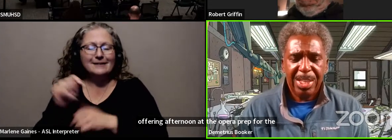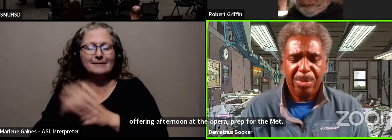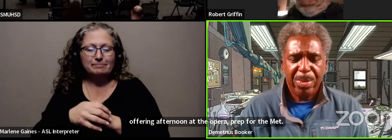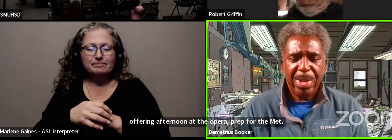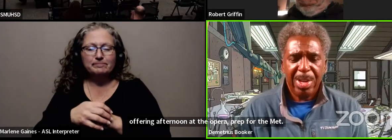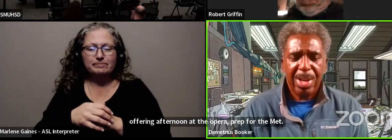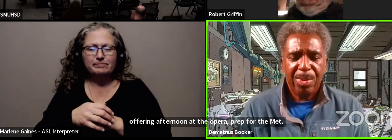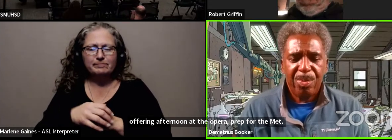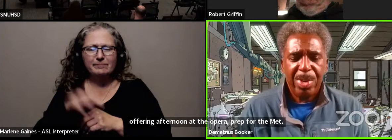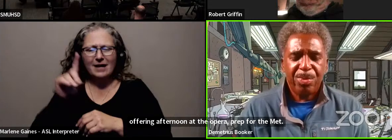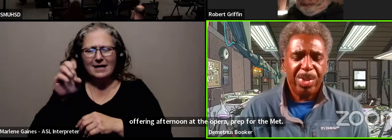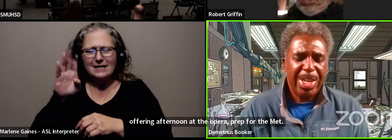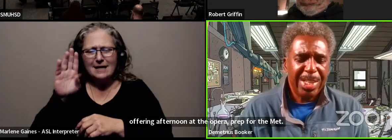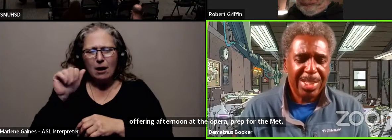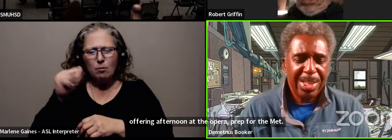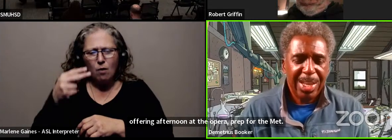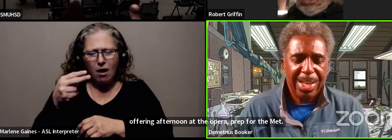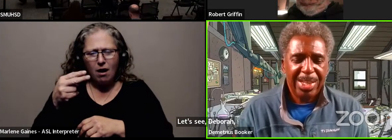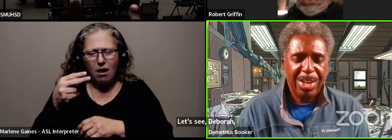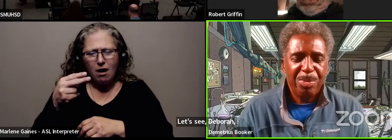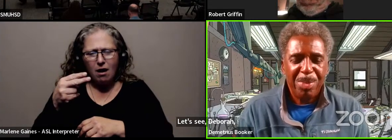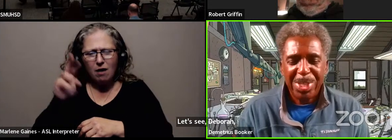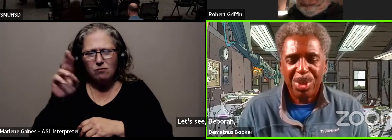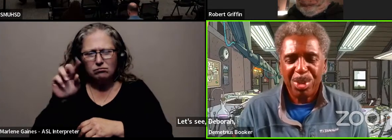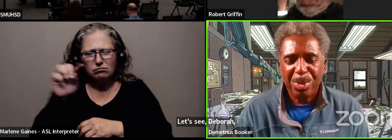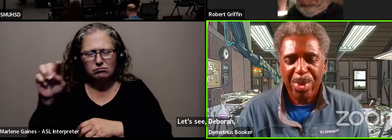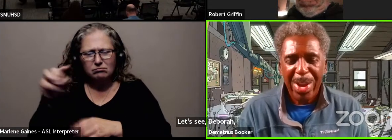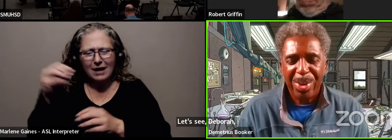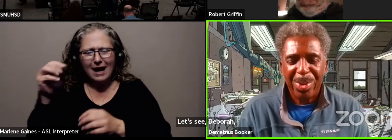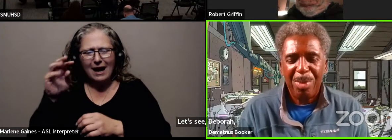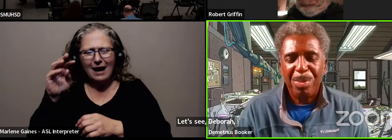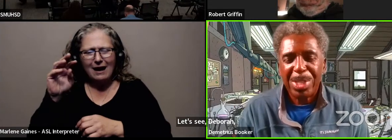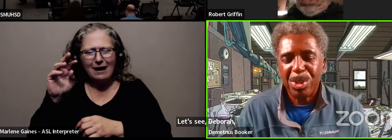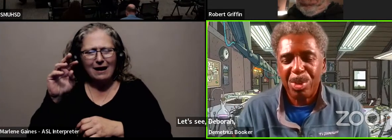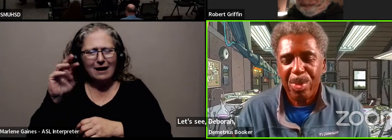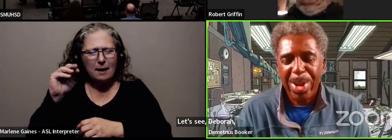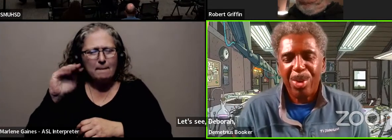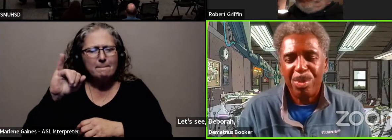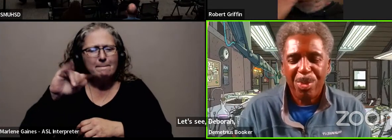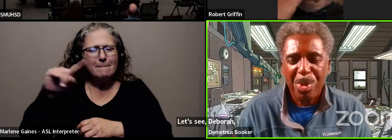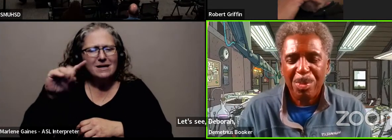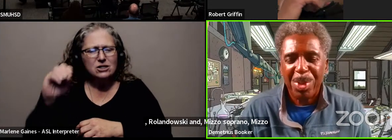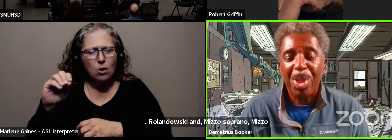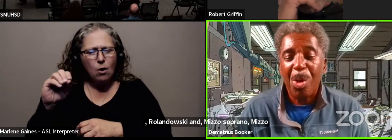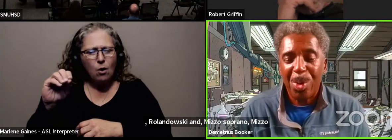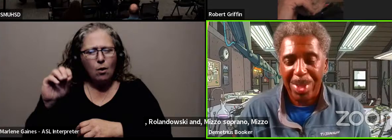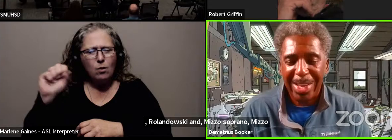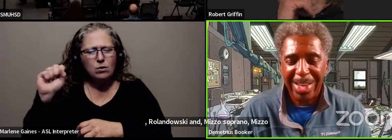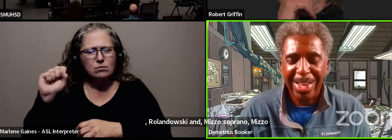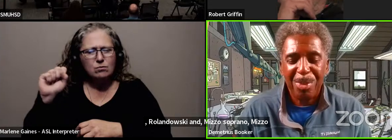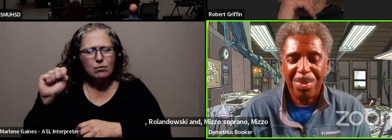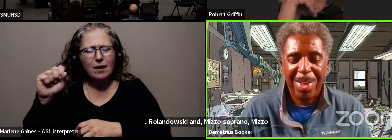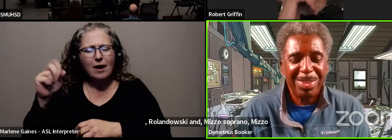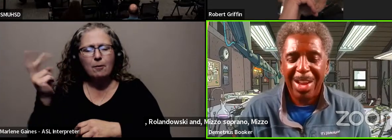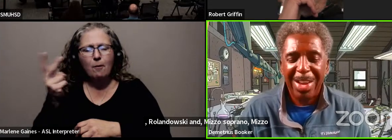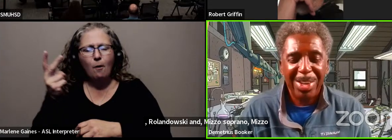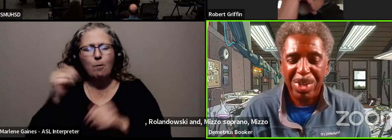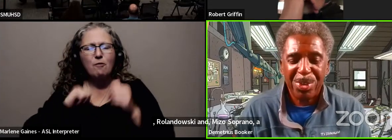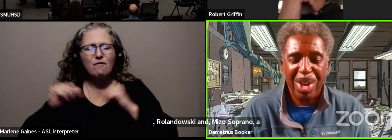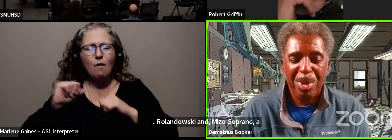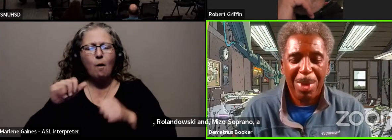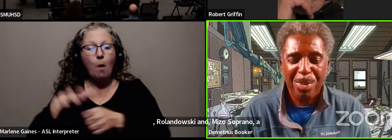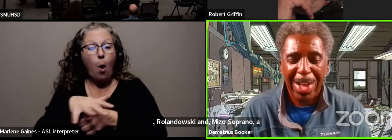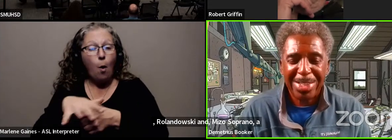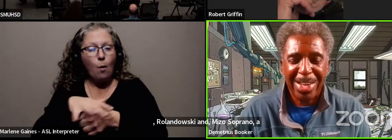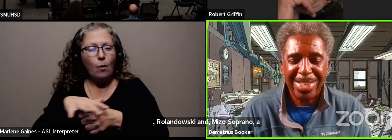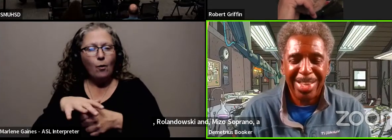Let's see, Deborah Rodnowski and mezzo soprano. A mezzo soprano who performs locally. I messed